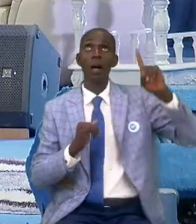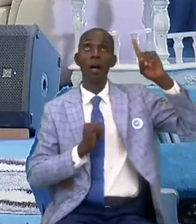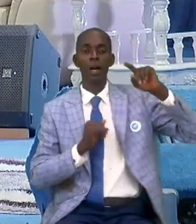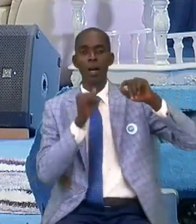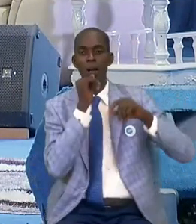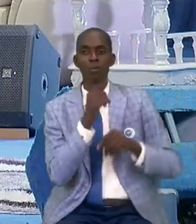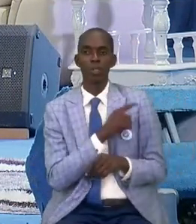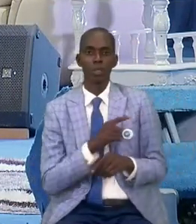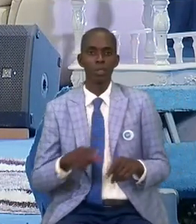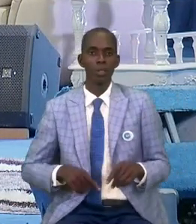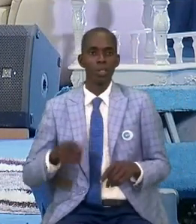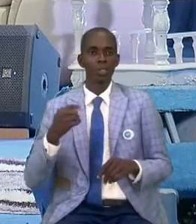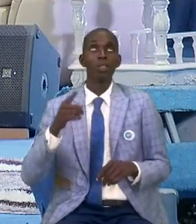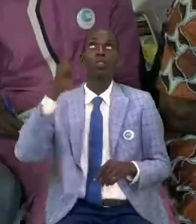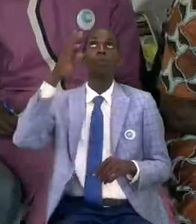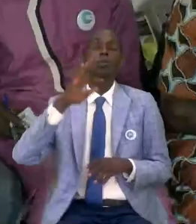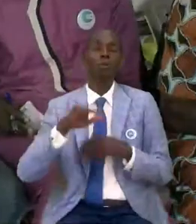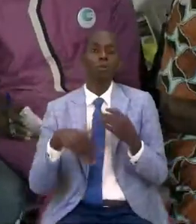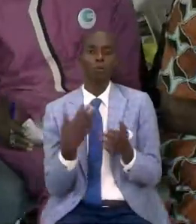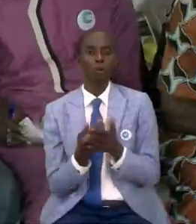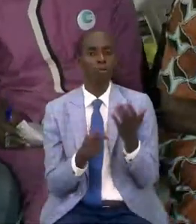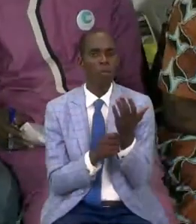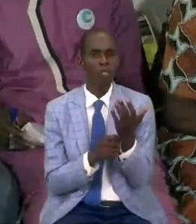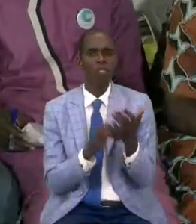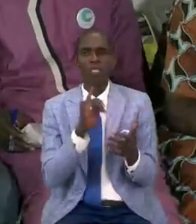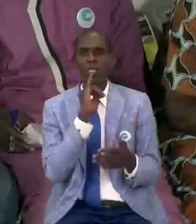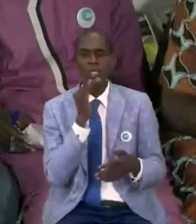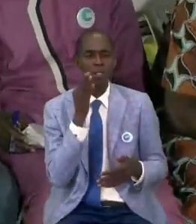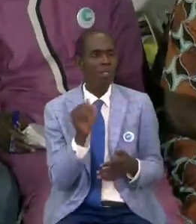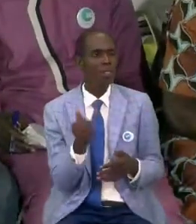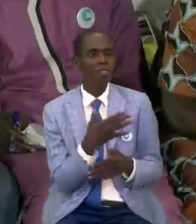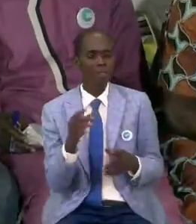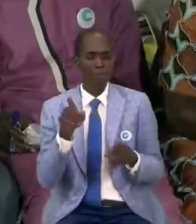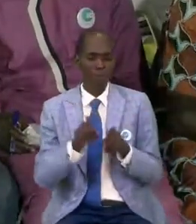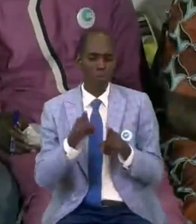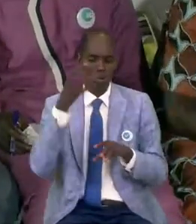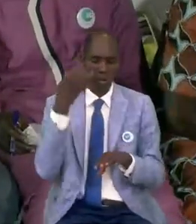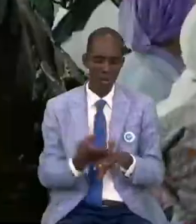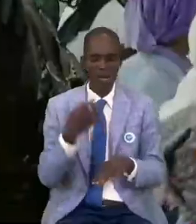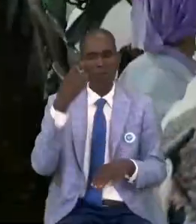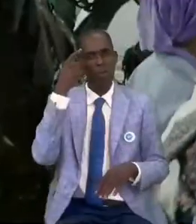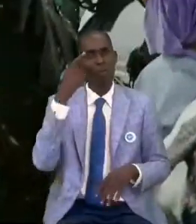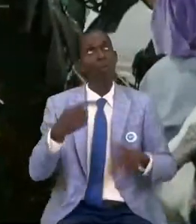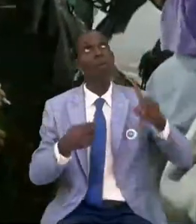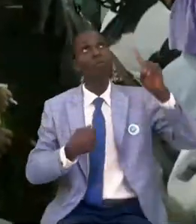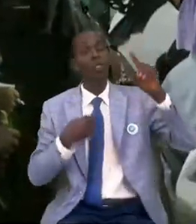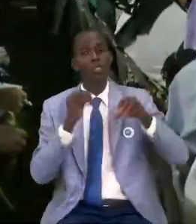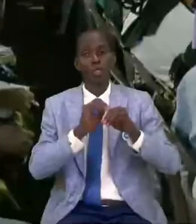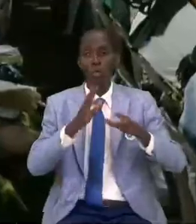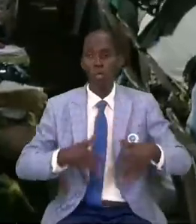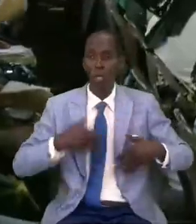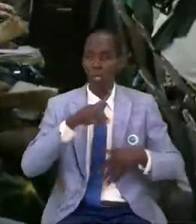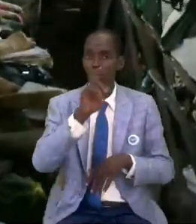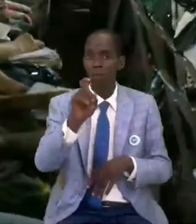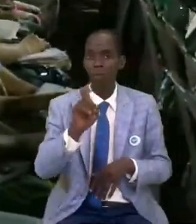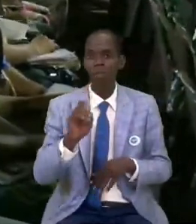too hard for me in your life tonight? Nothing hard for the Lord. He will set you